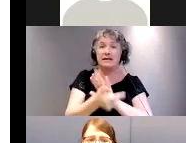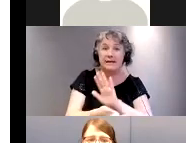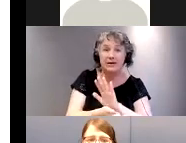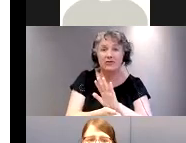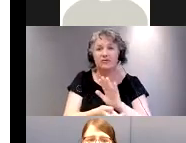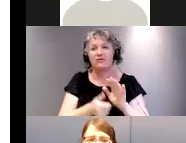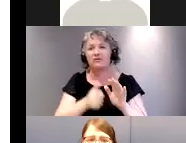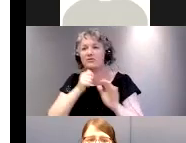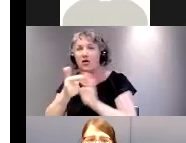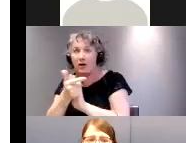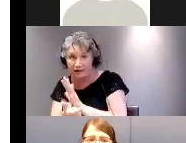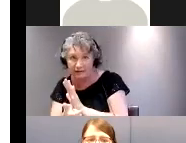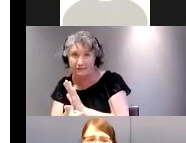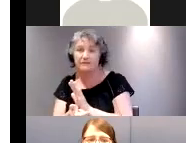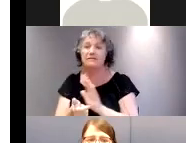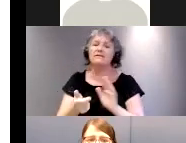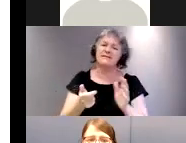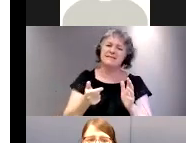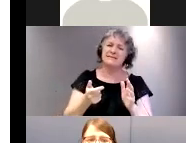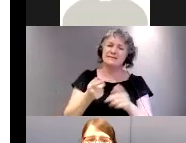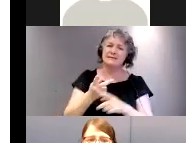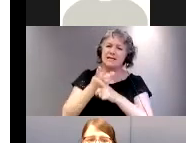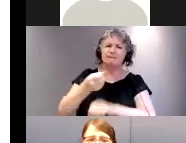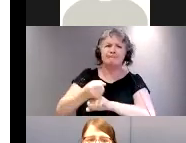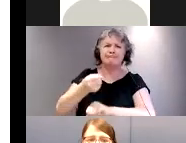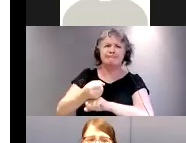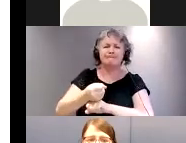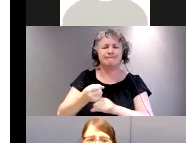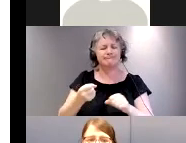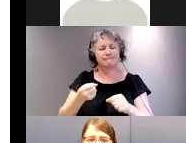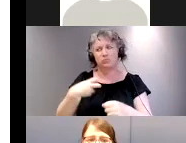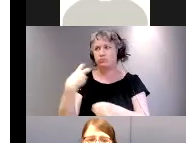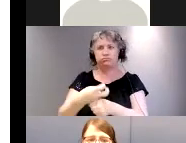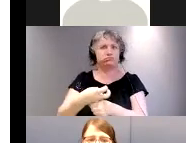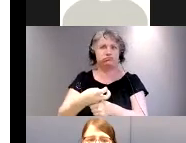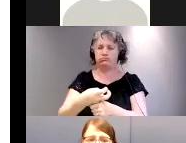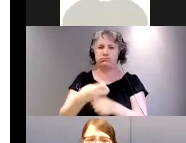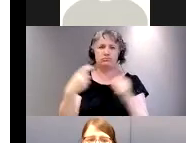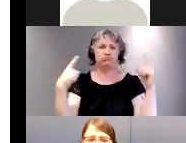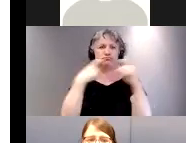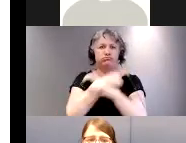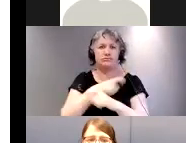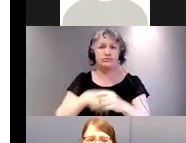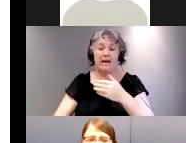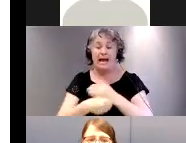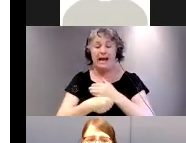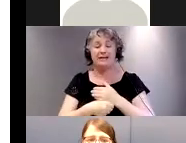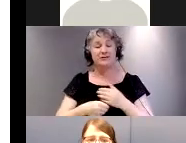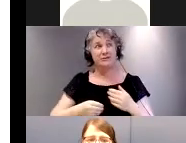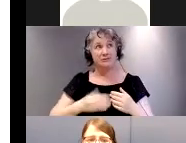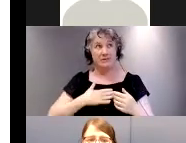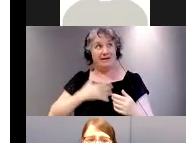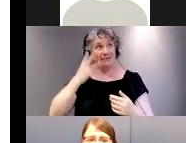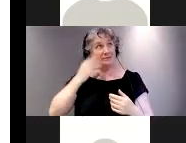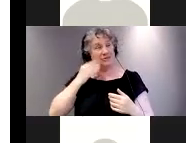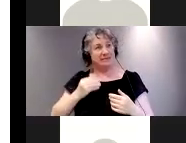Caregiving is hard. Like there's a lot of complexities that that add to the joy that is elder mediation. Let me say it